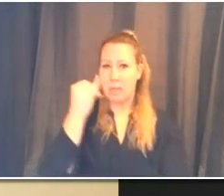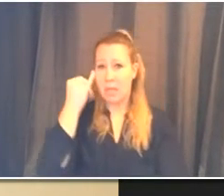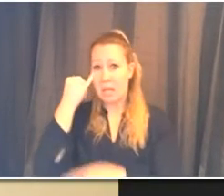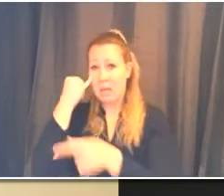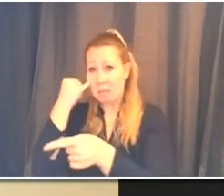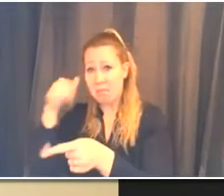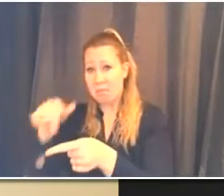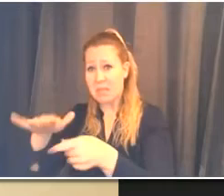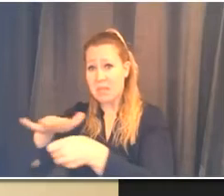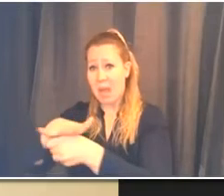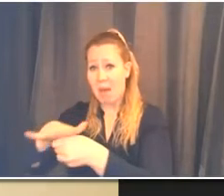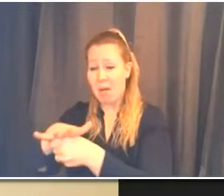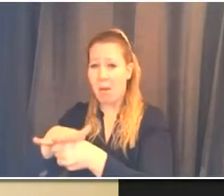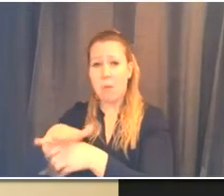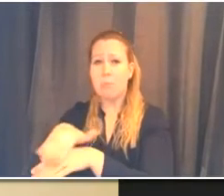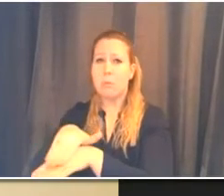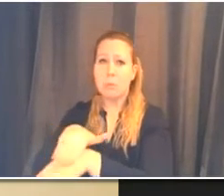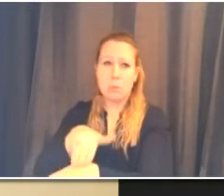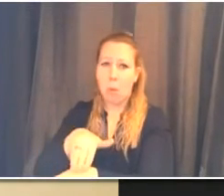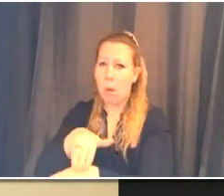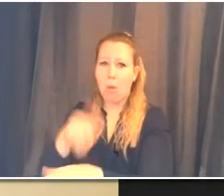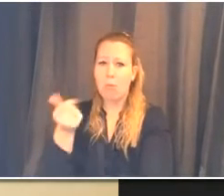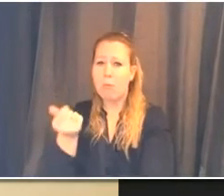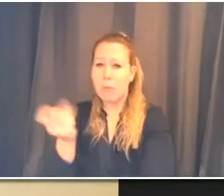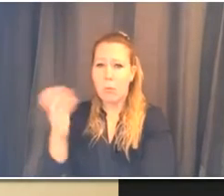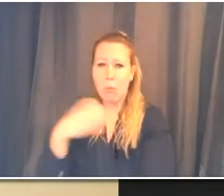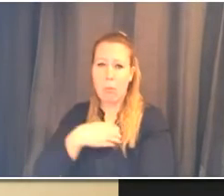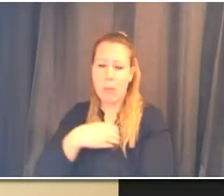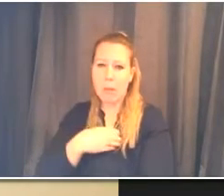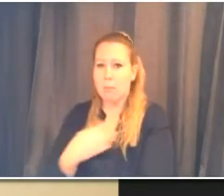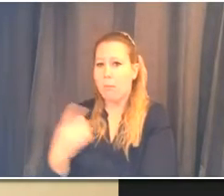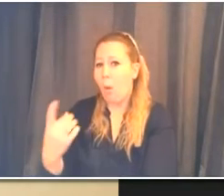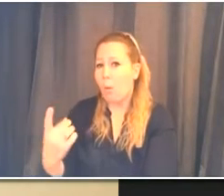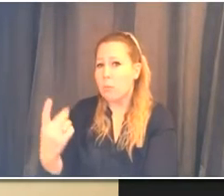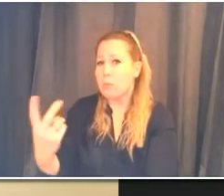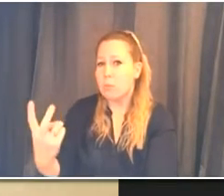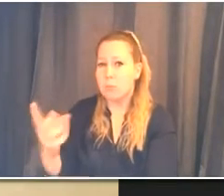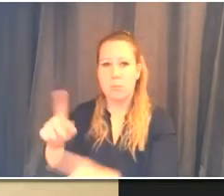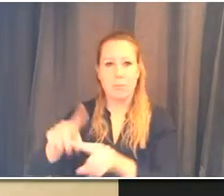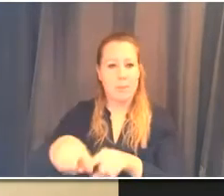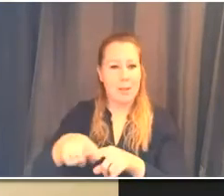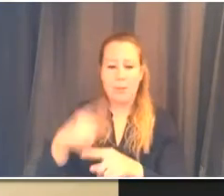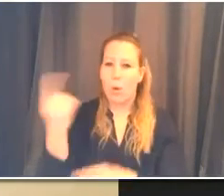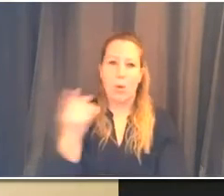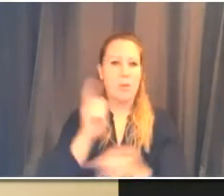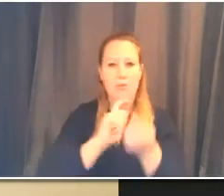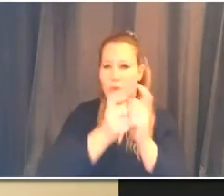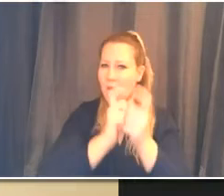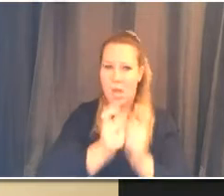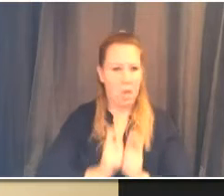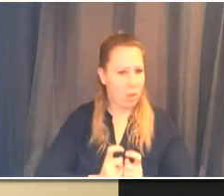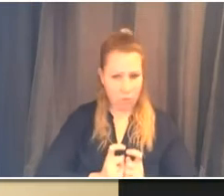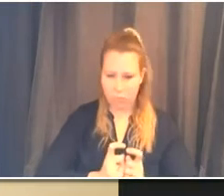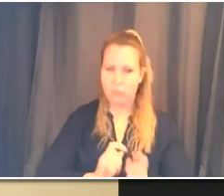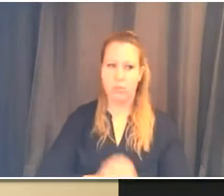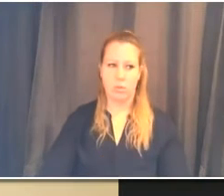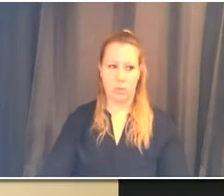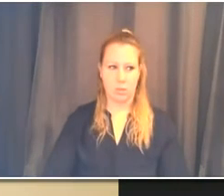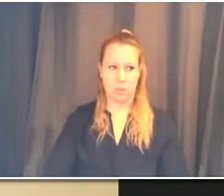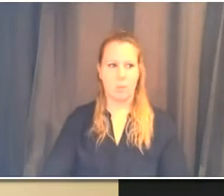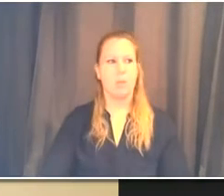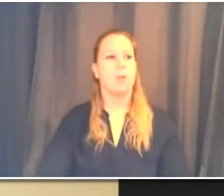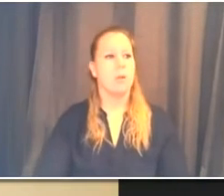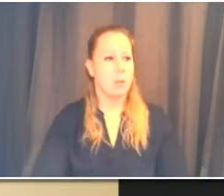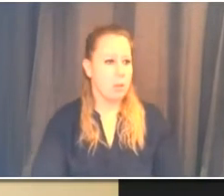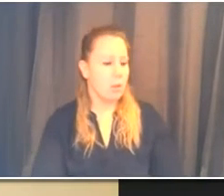who plac them by precin and I'm not I don't want to hold this because I know we have a lot of people hold up who want to testify and then